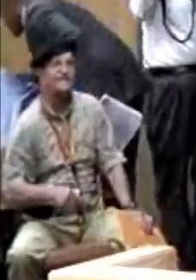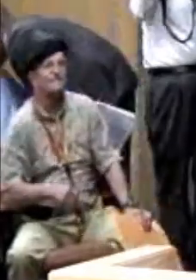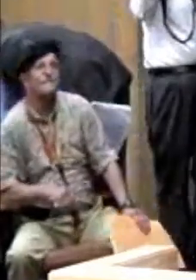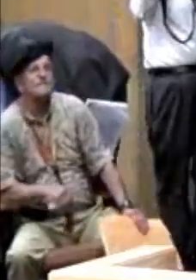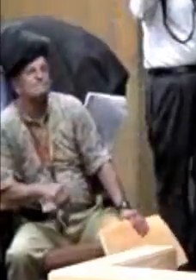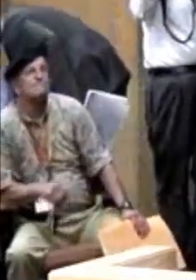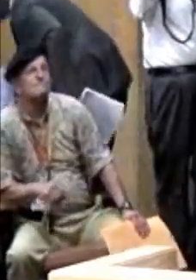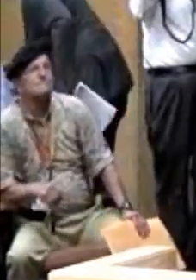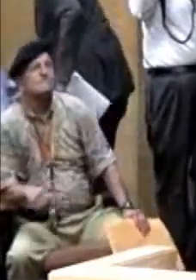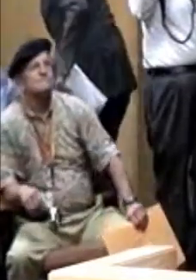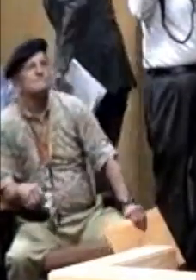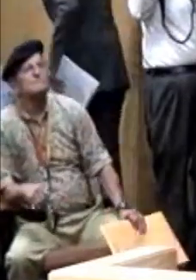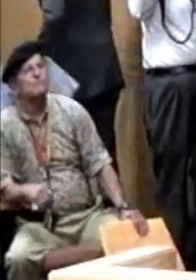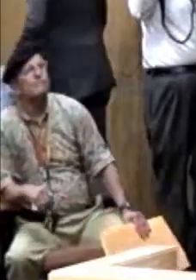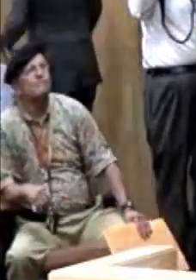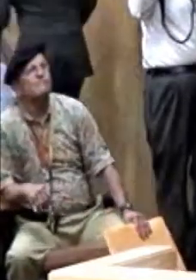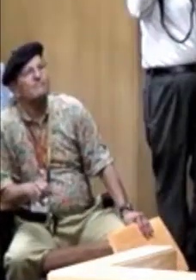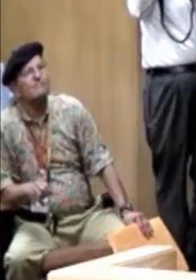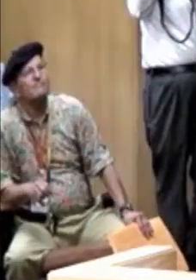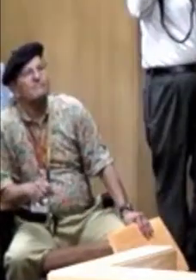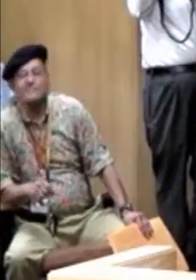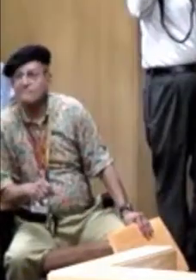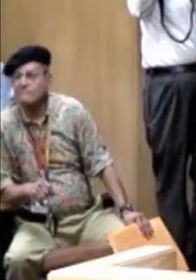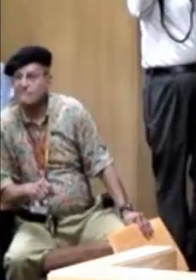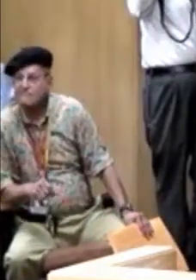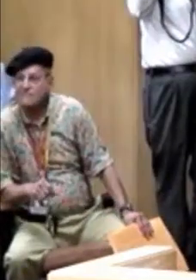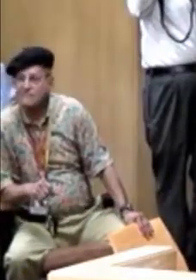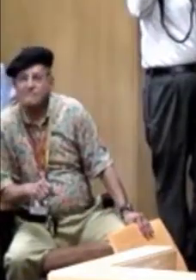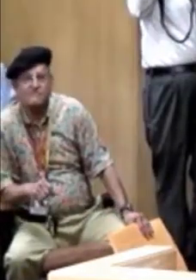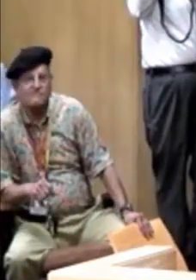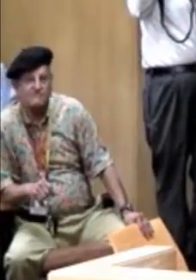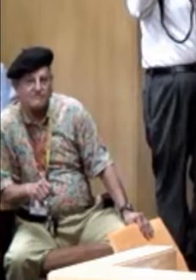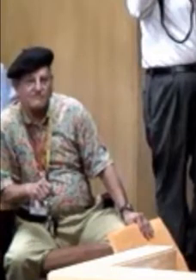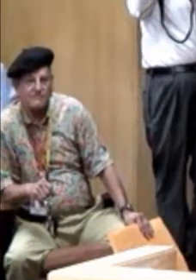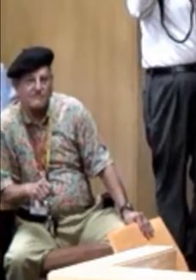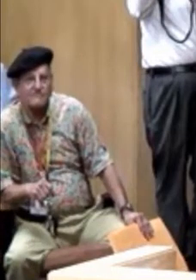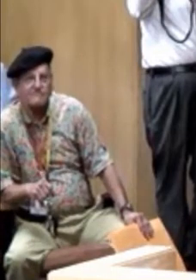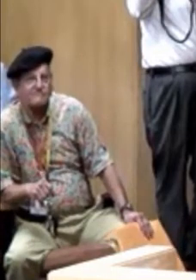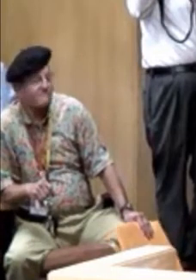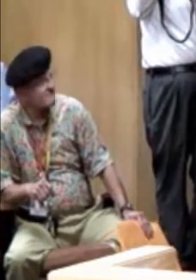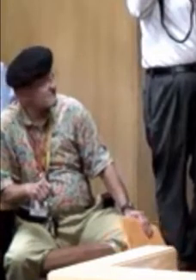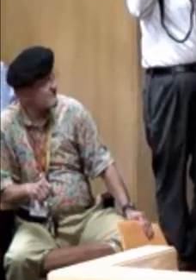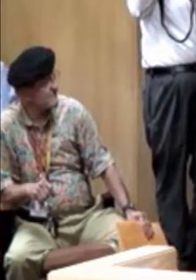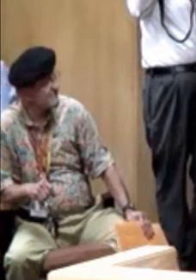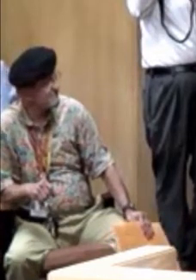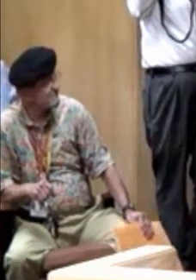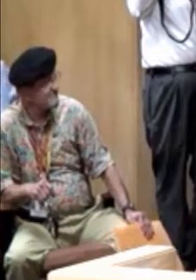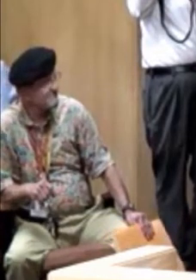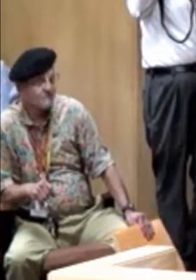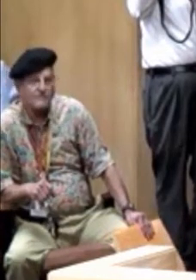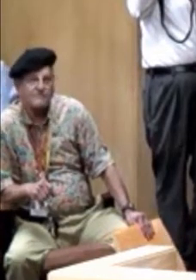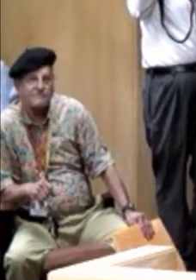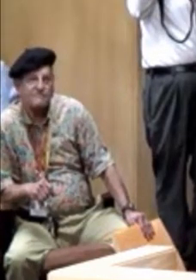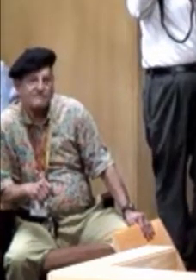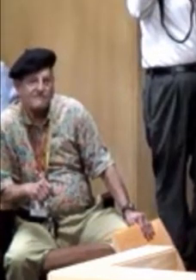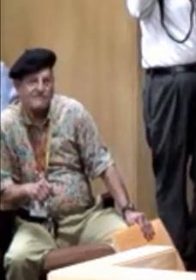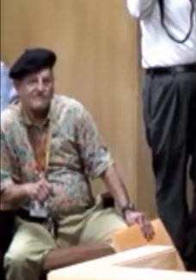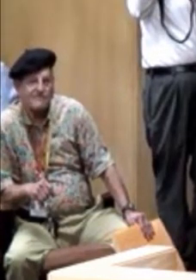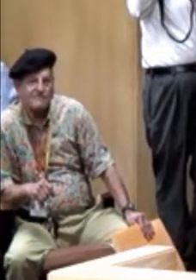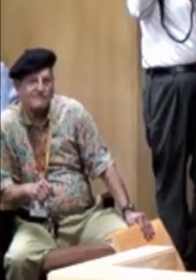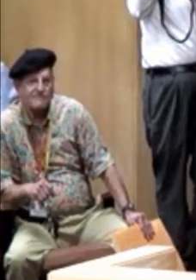Good morning, Mayor and Council. My name is Zulema Lazarin. Thank you. My purpose for being here today is to state that I'm very